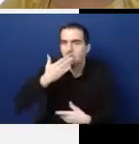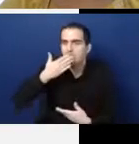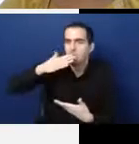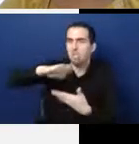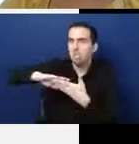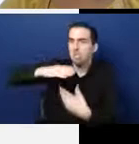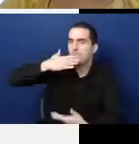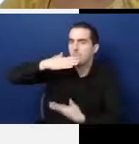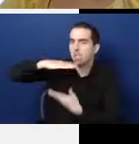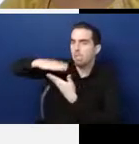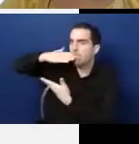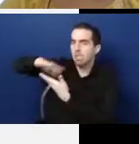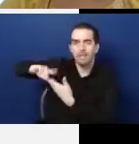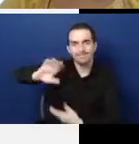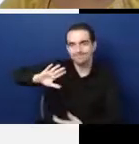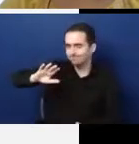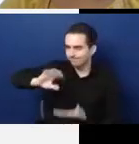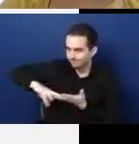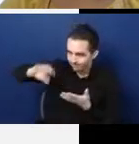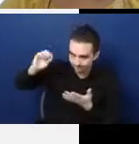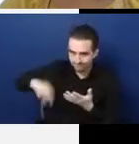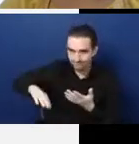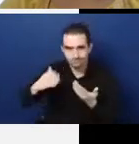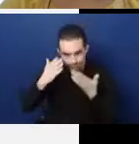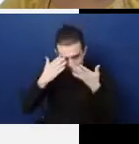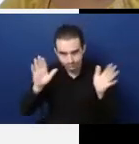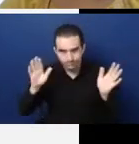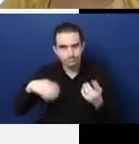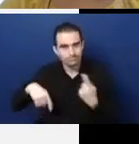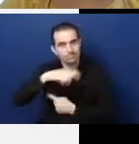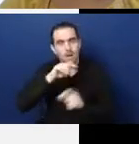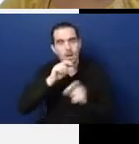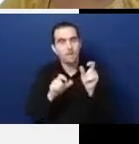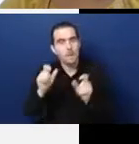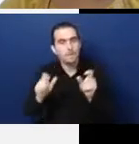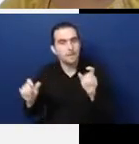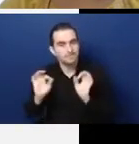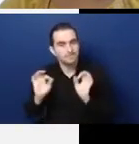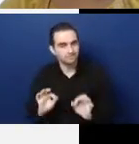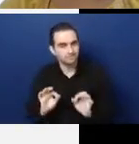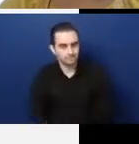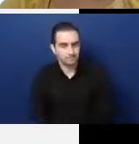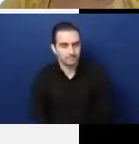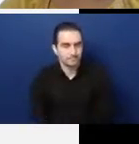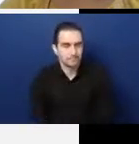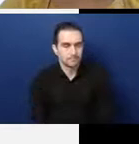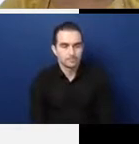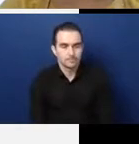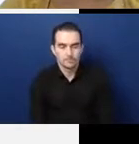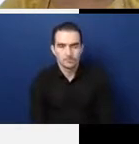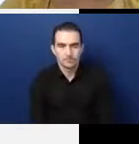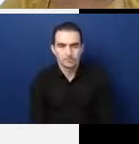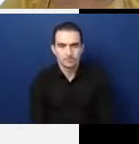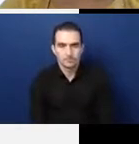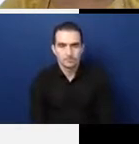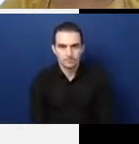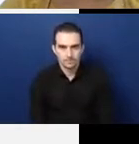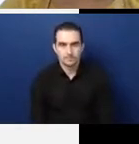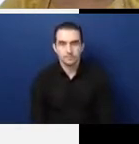So the things that what we are doing to make sure that we address